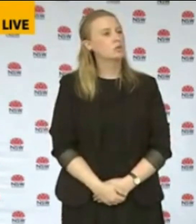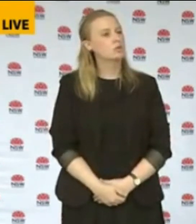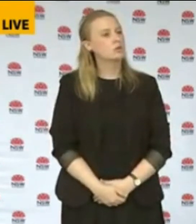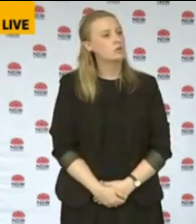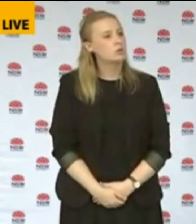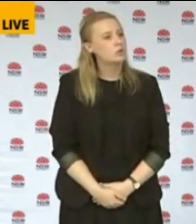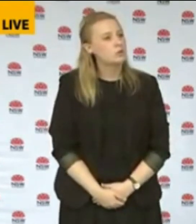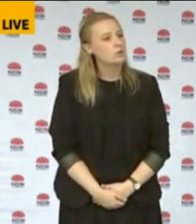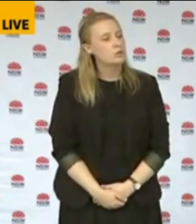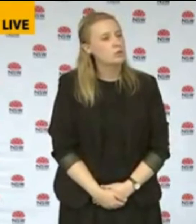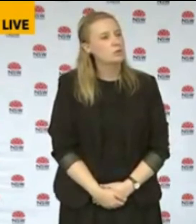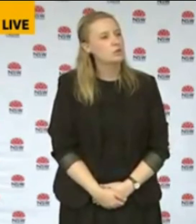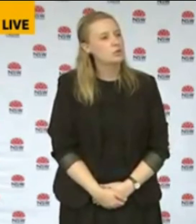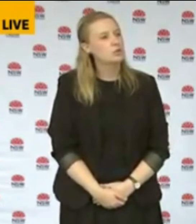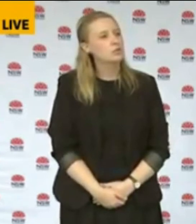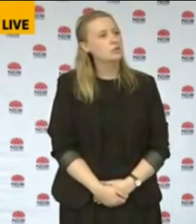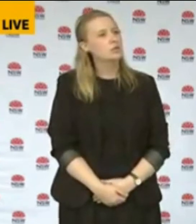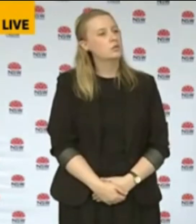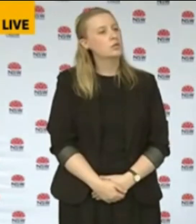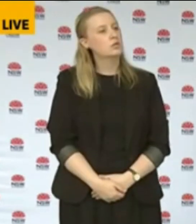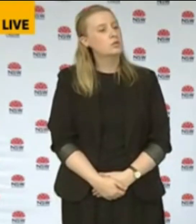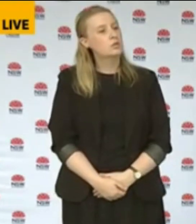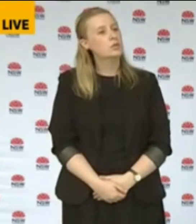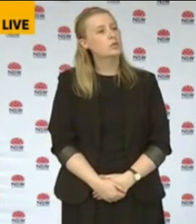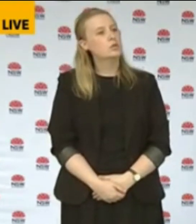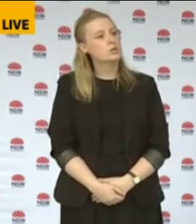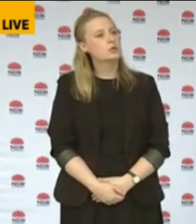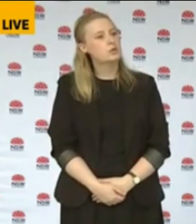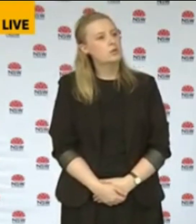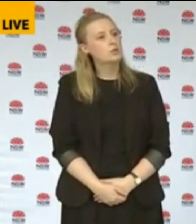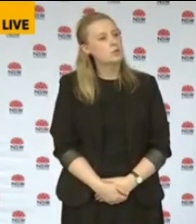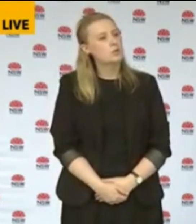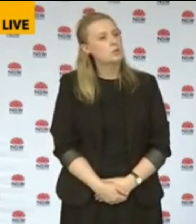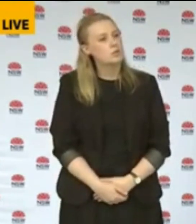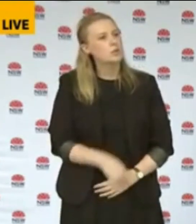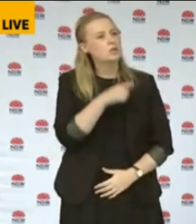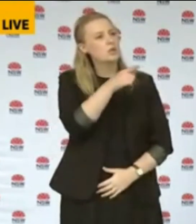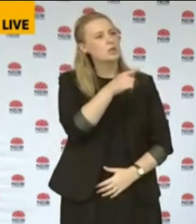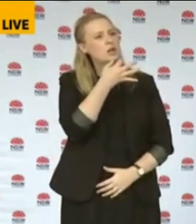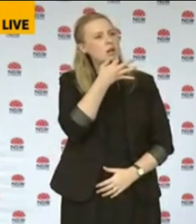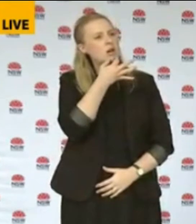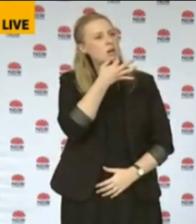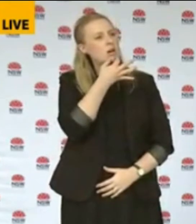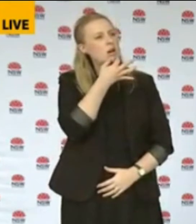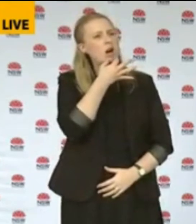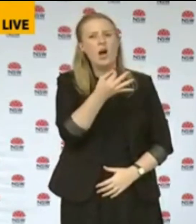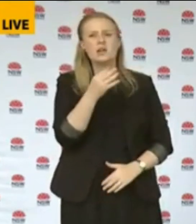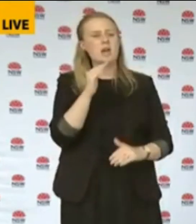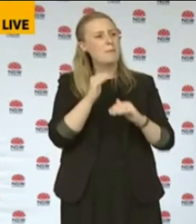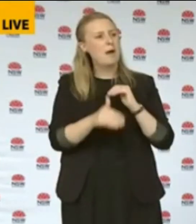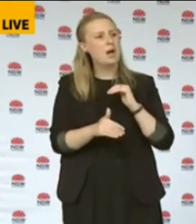I'm sorry, Chris. It seems there was another one as recently as yesterday morning. What would you say about that? I missed what you started